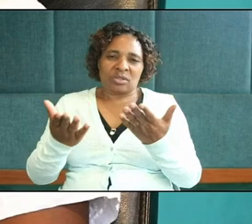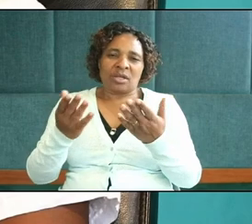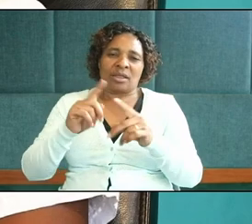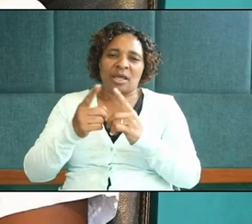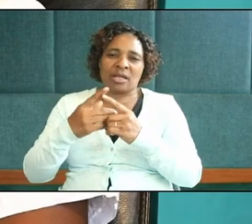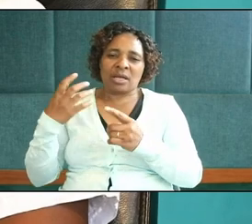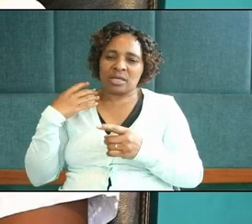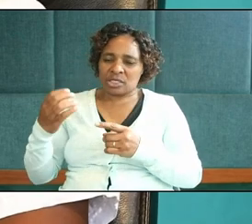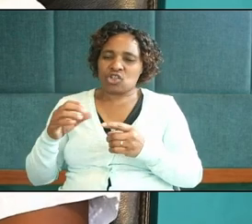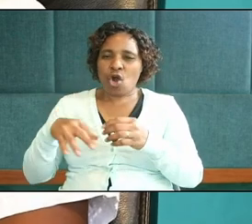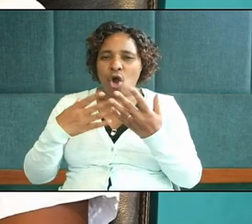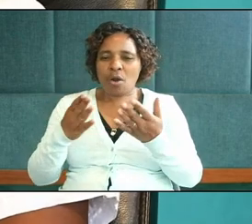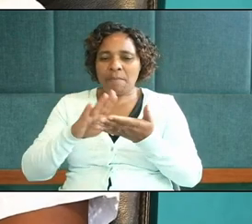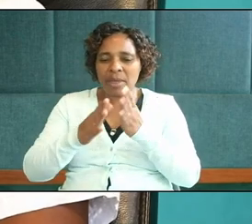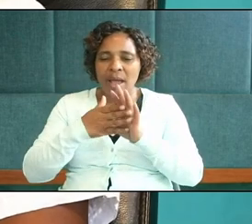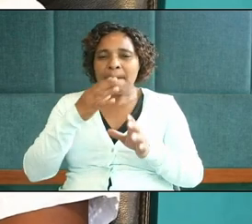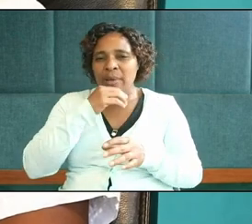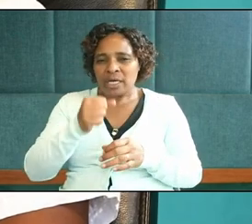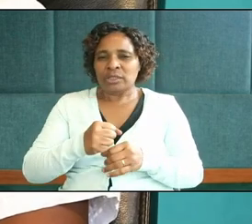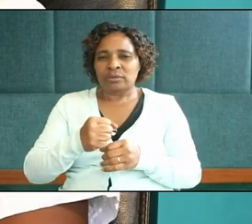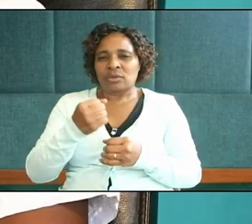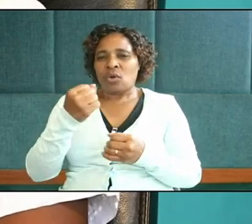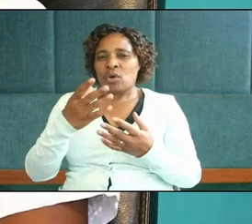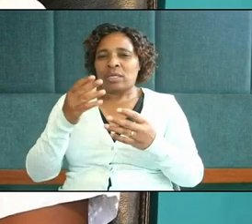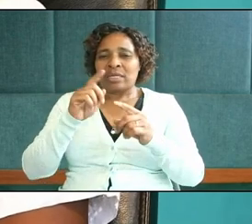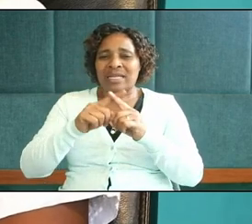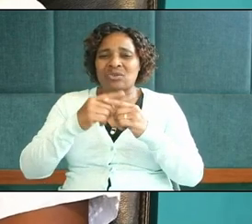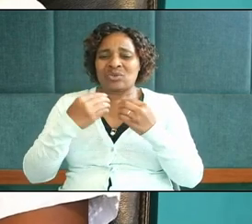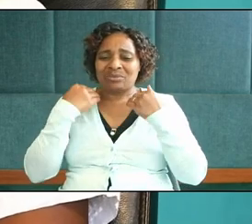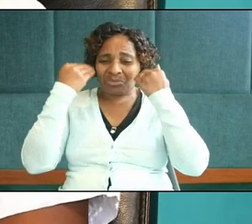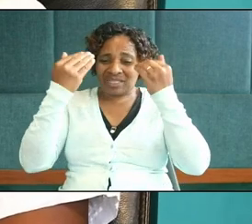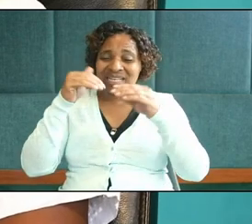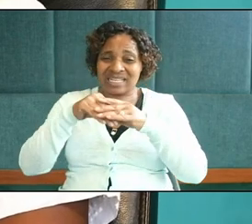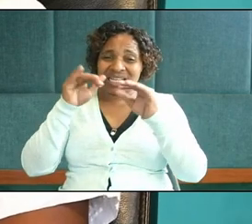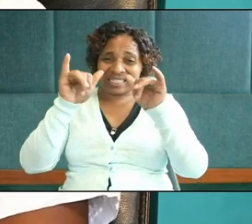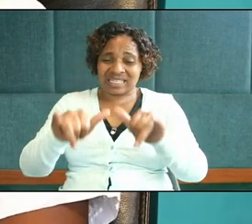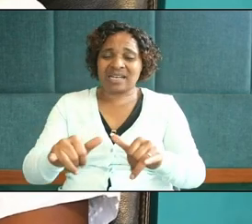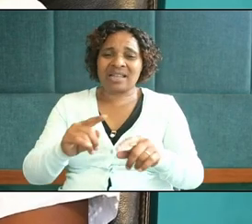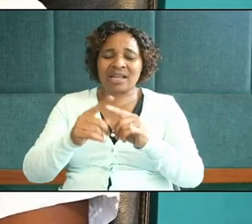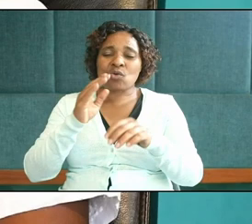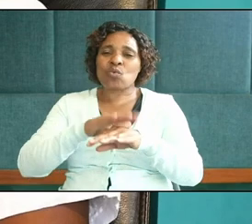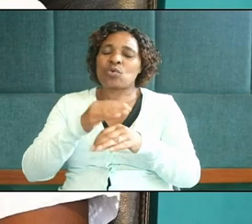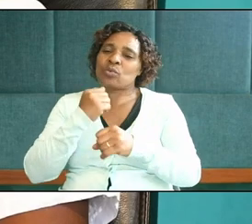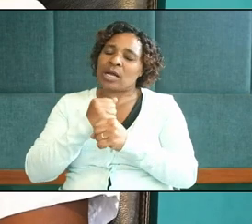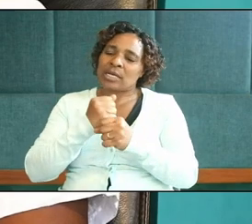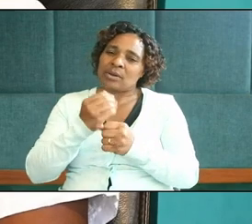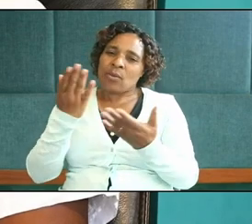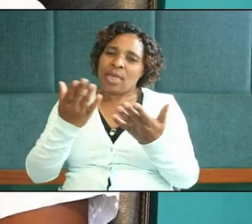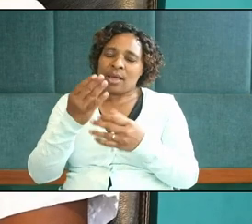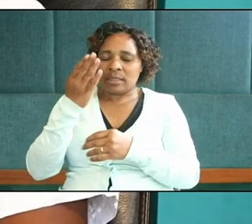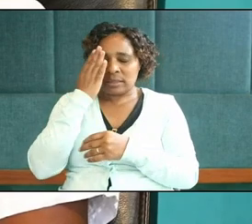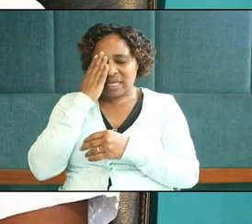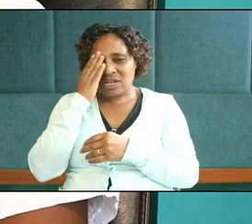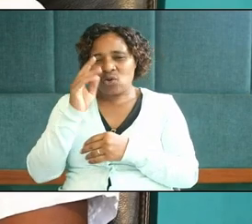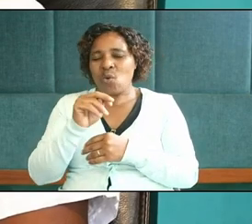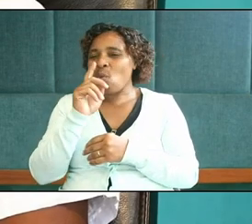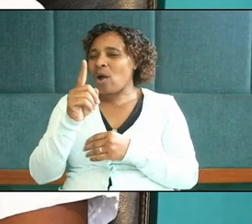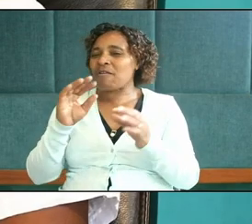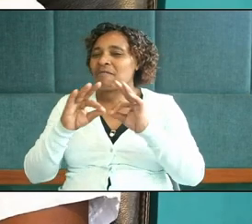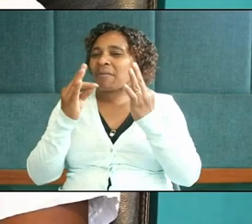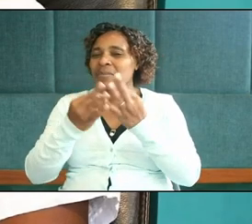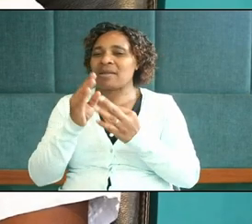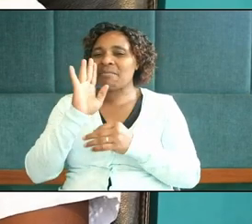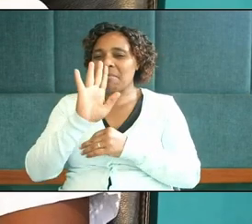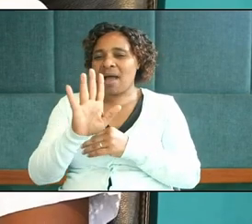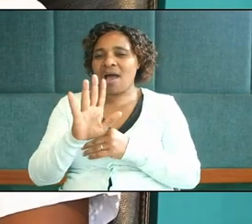reach old age, and you will see distress in my dwelling. Although good will be done to Israel, no one in your family will ever